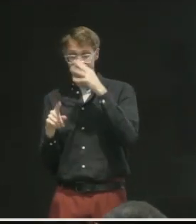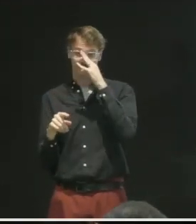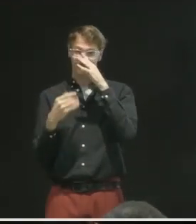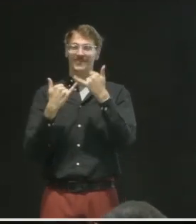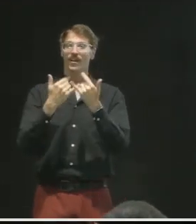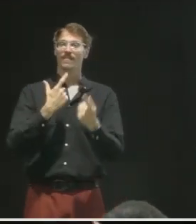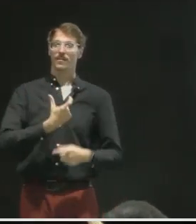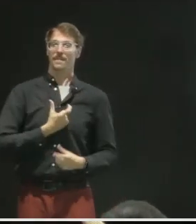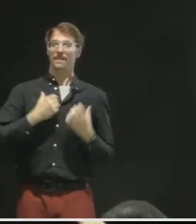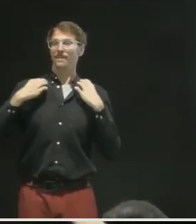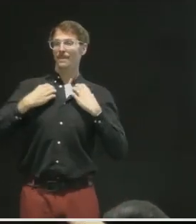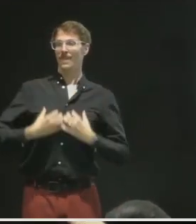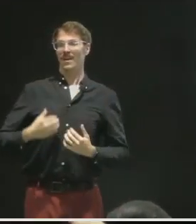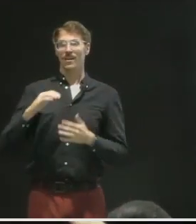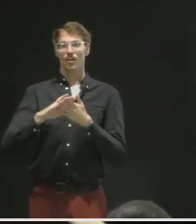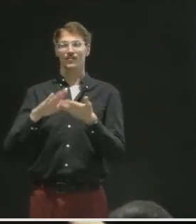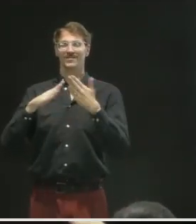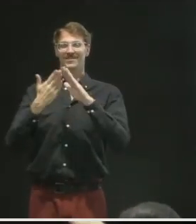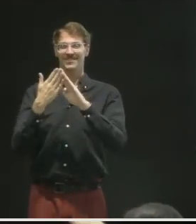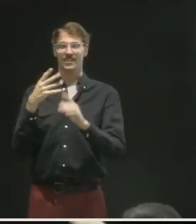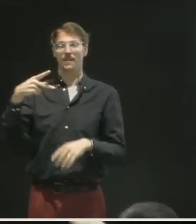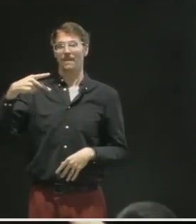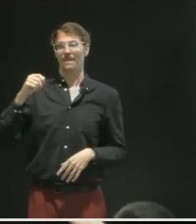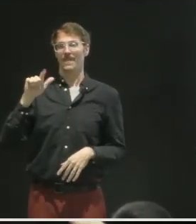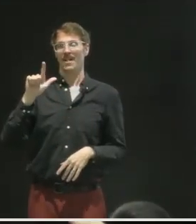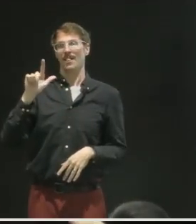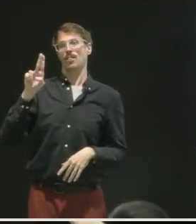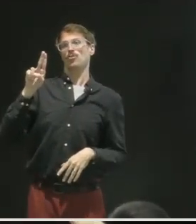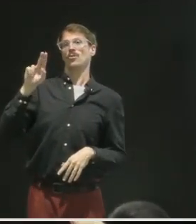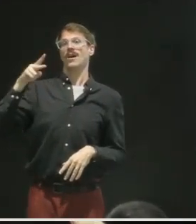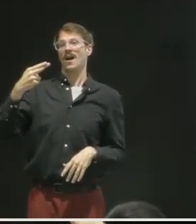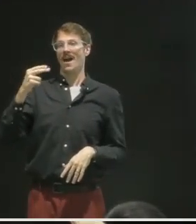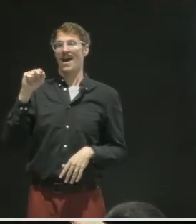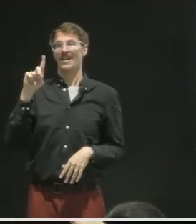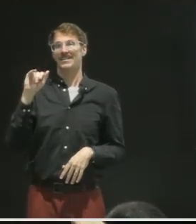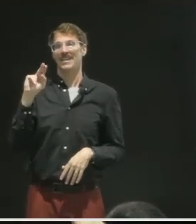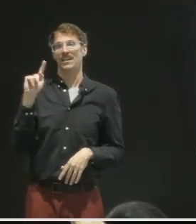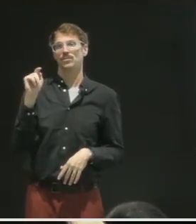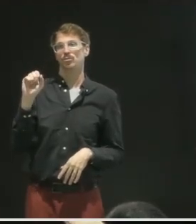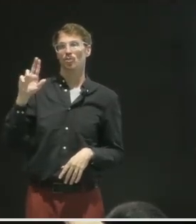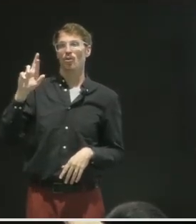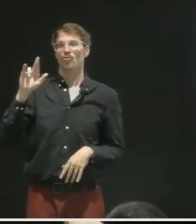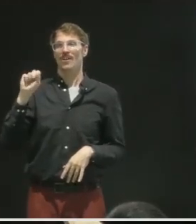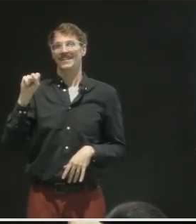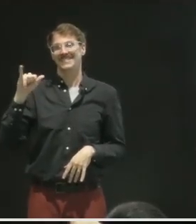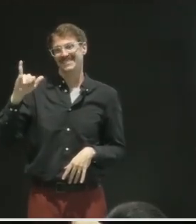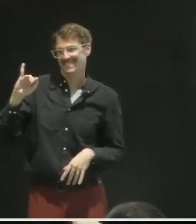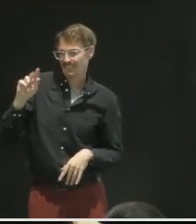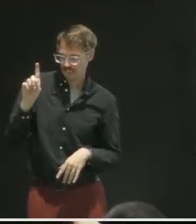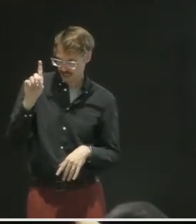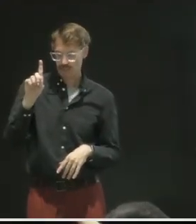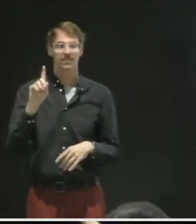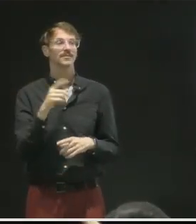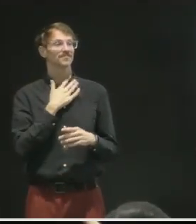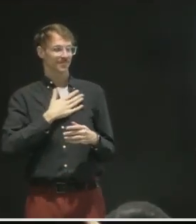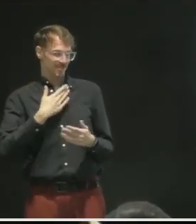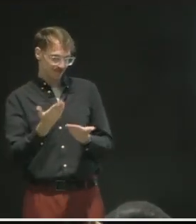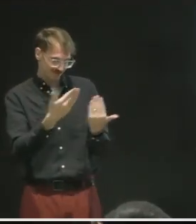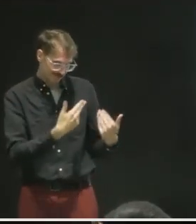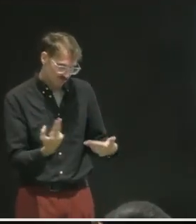Mayor of Palu, Hadianto Rasid of Central Sulawesi. Please join us on the